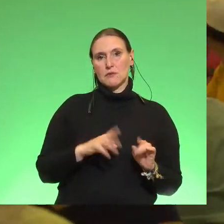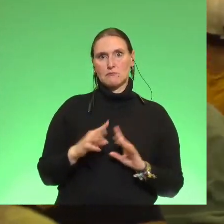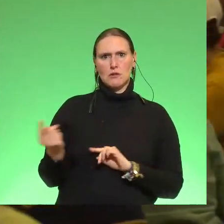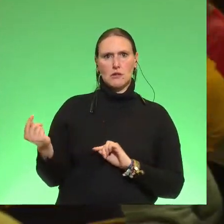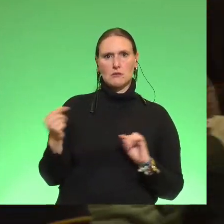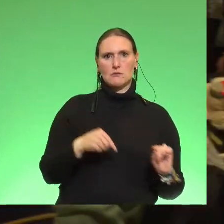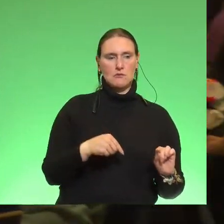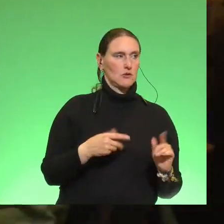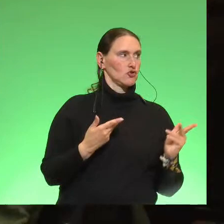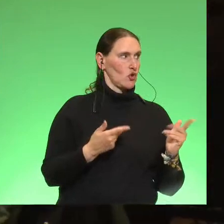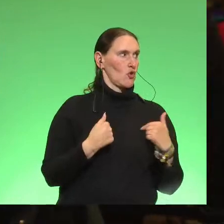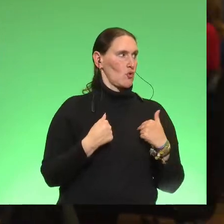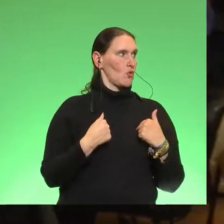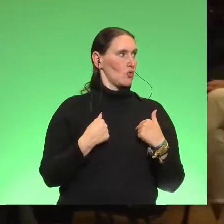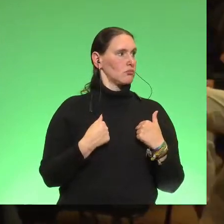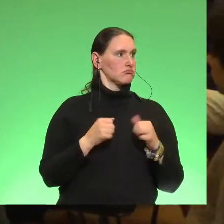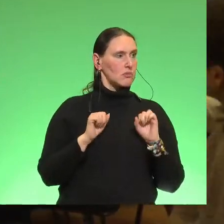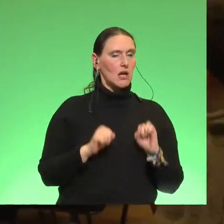to your